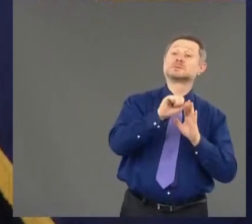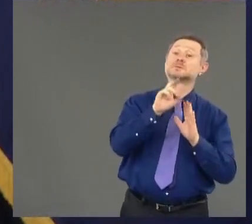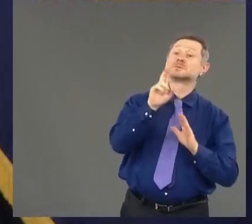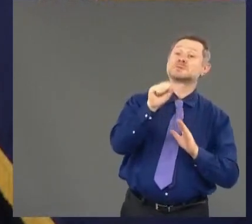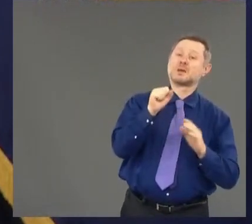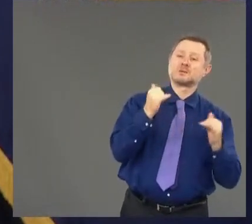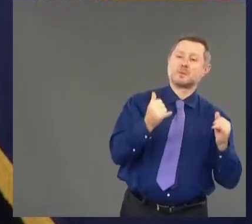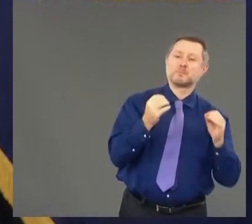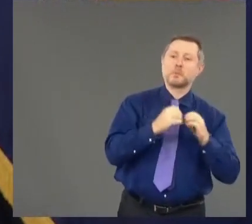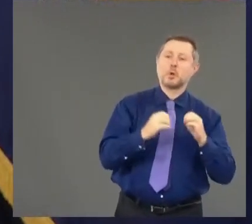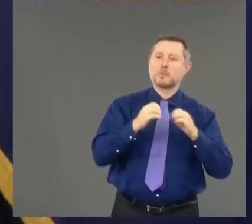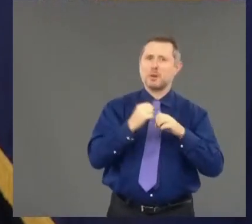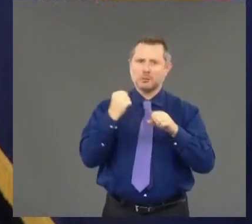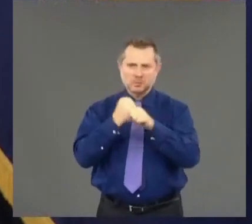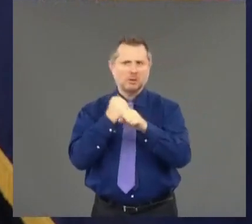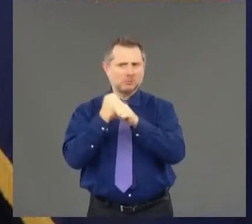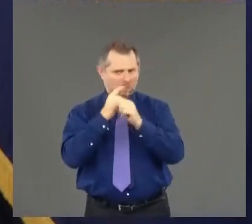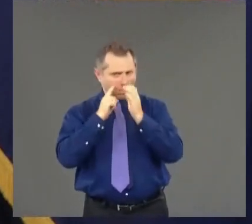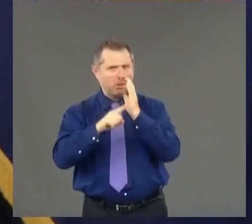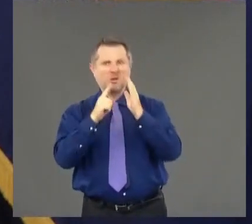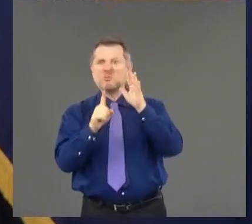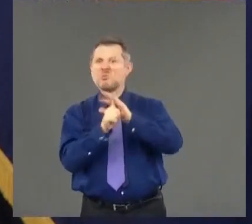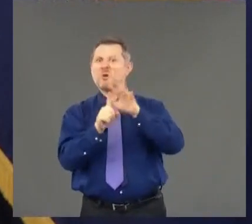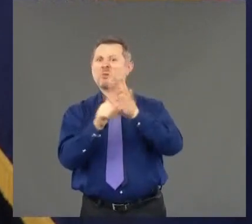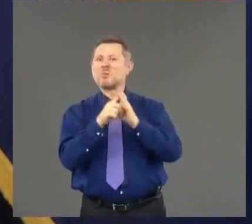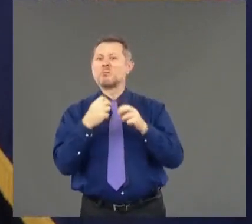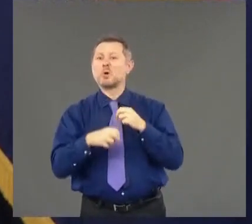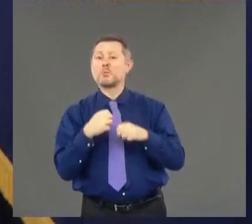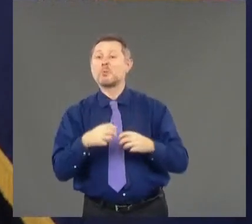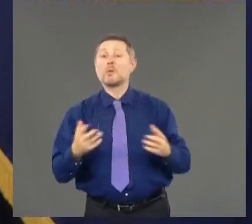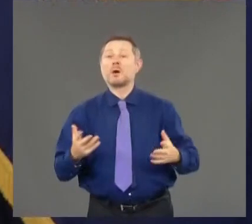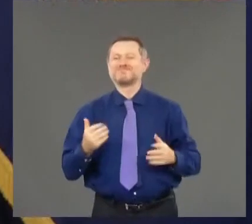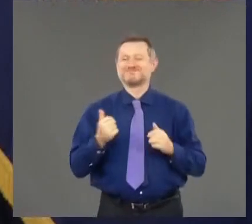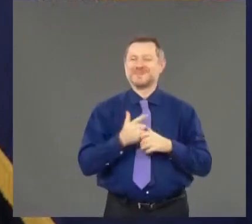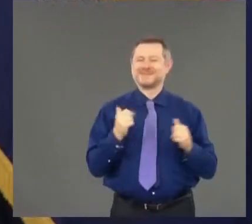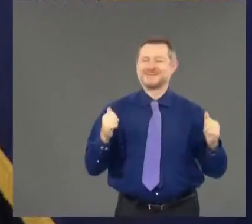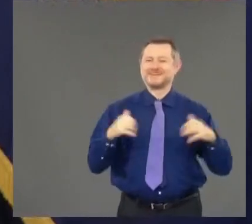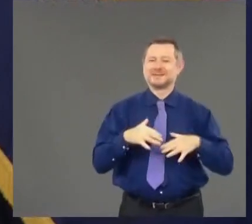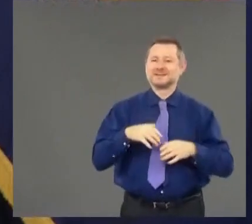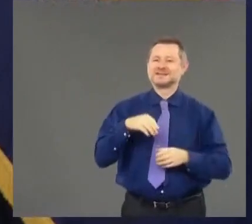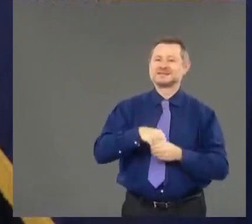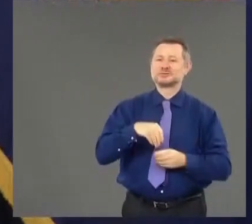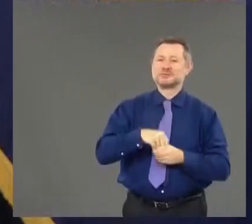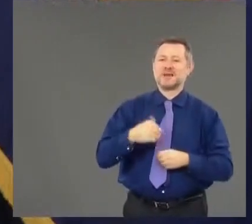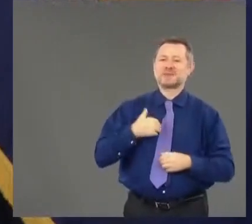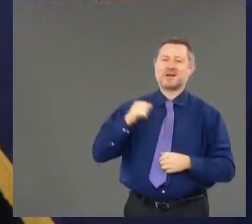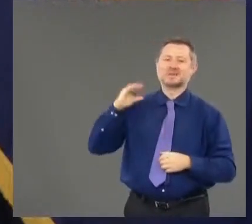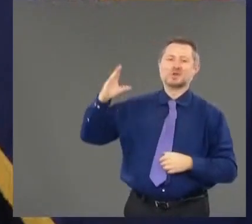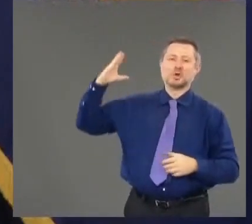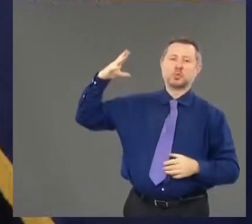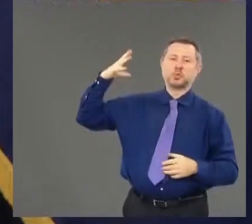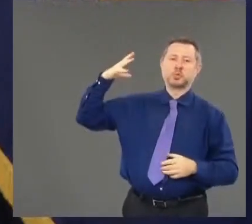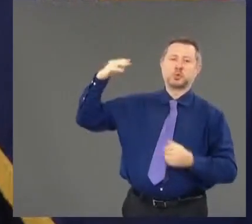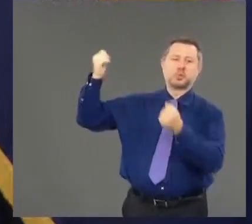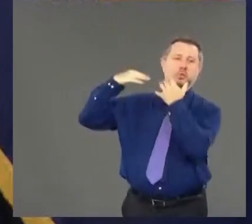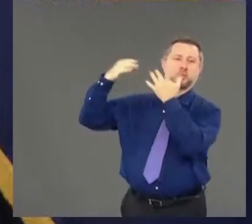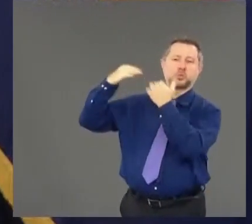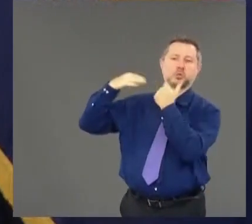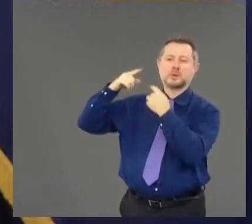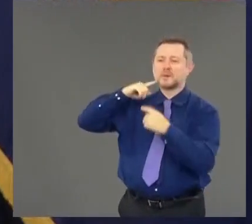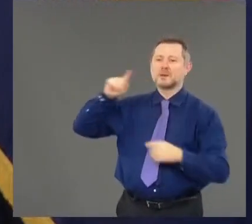says they're having problems in places, indoor places, with air conditioning, because you're recirculating the